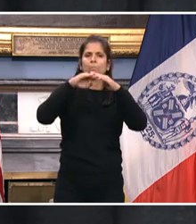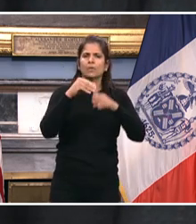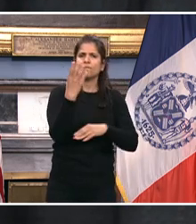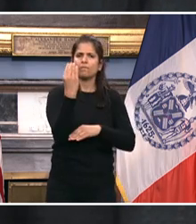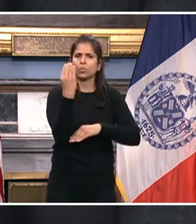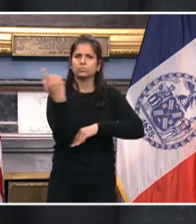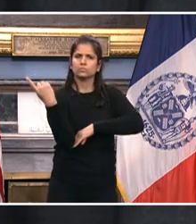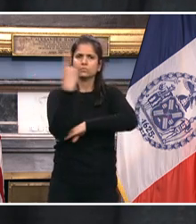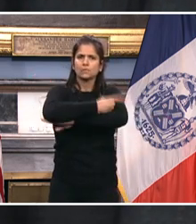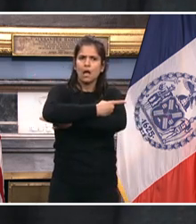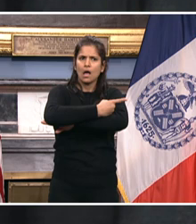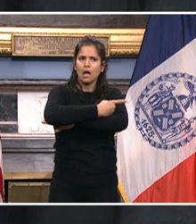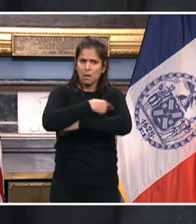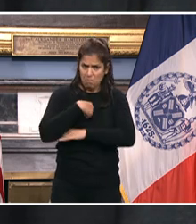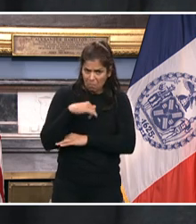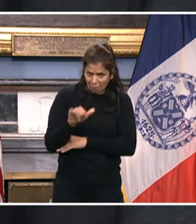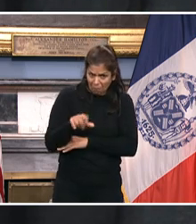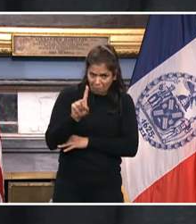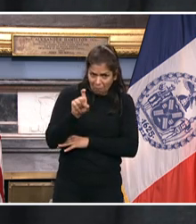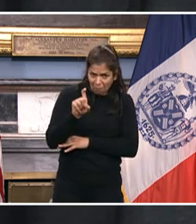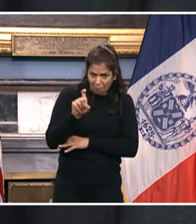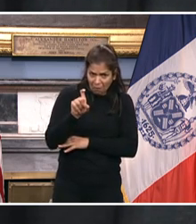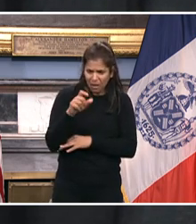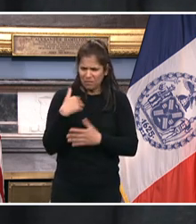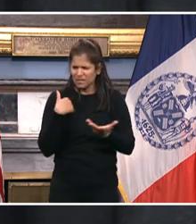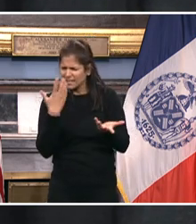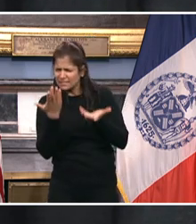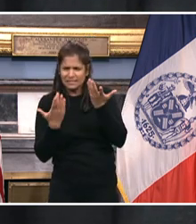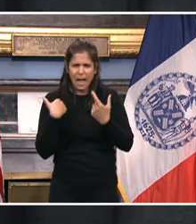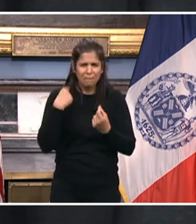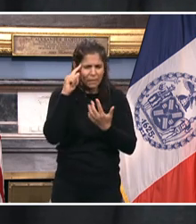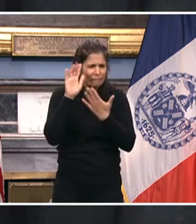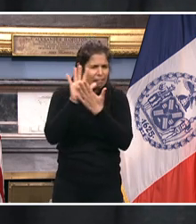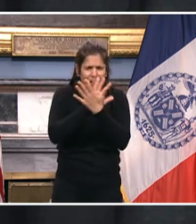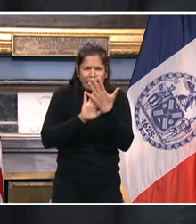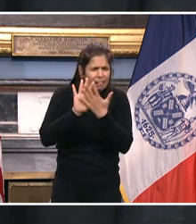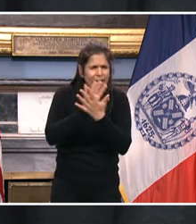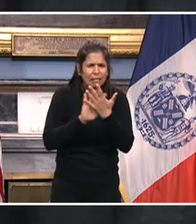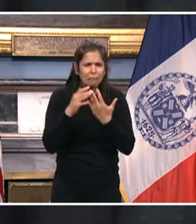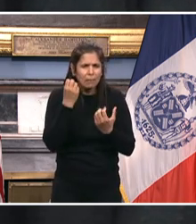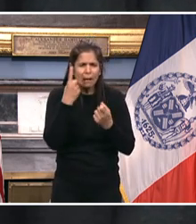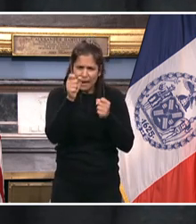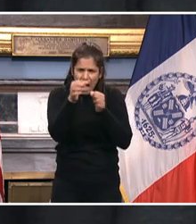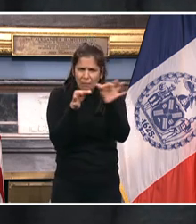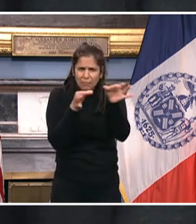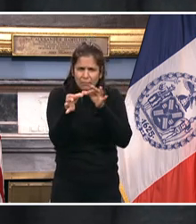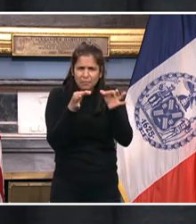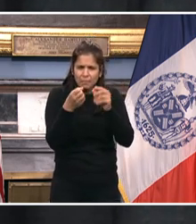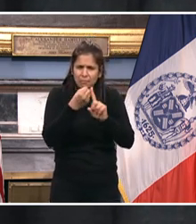Okay. I'll give you the best I can give you, and we can always get a clarification later.